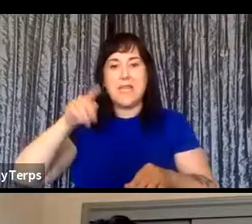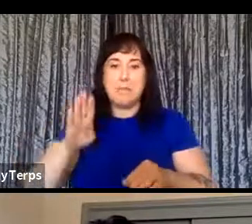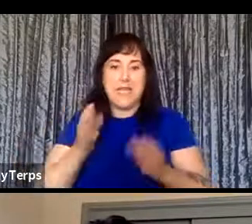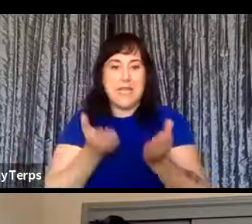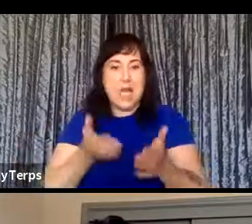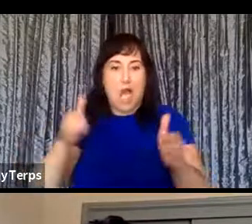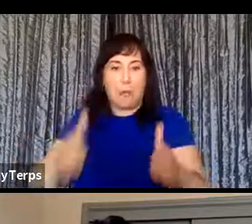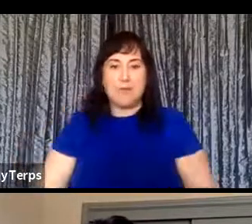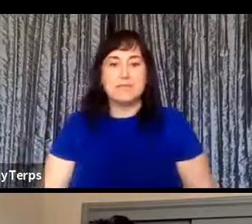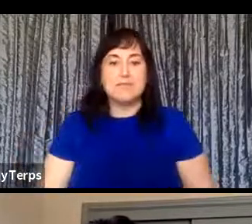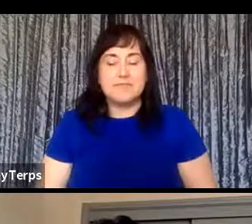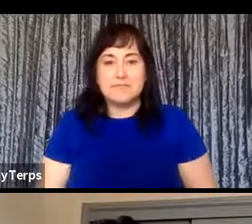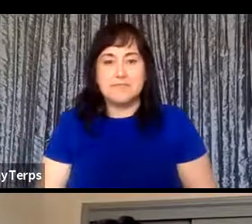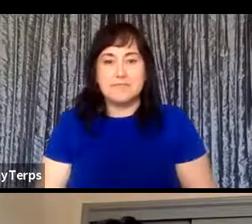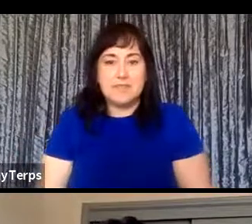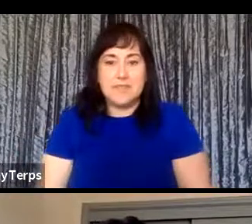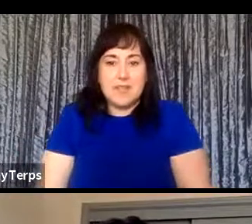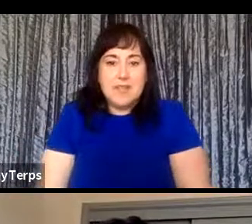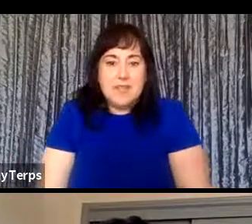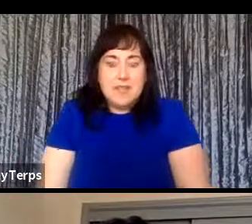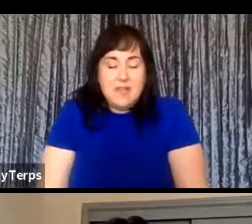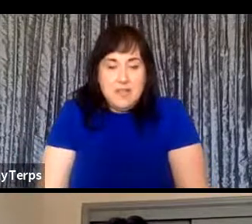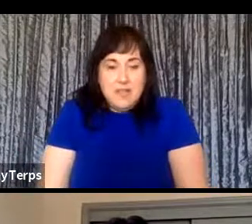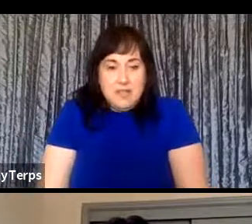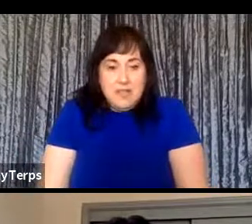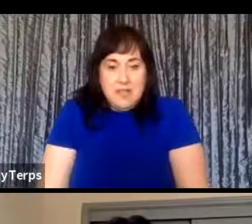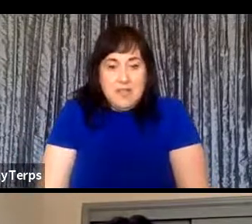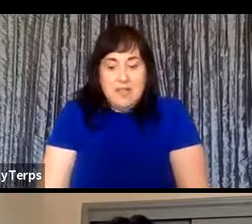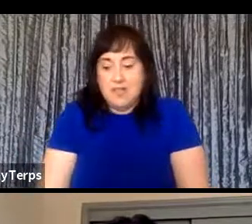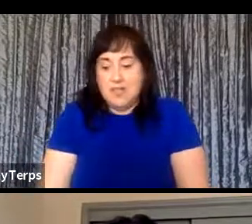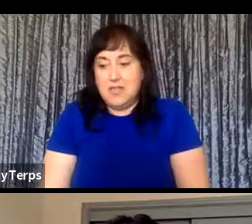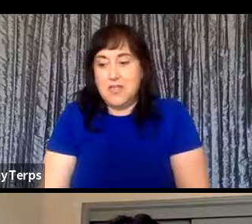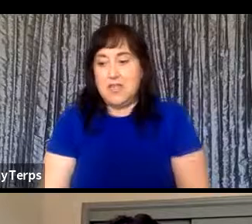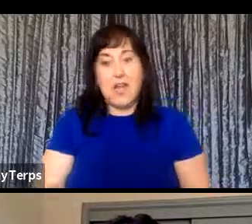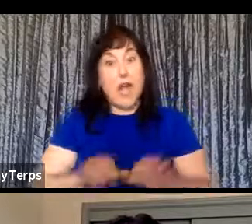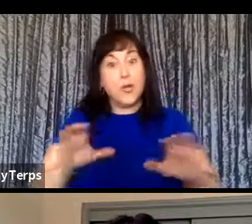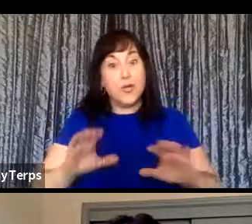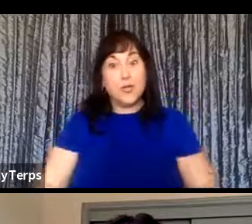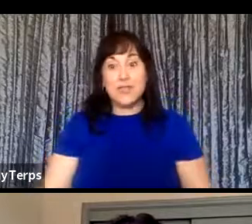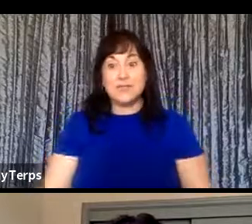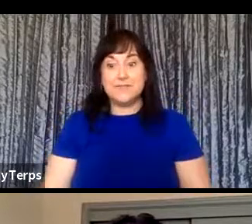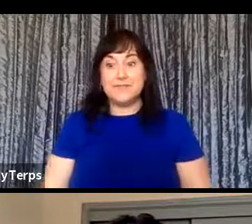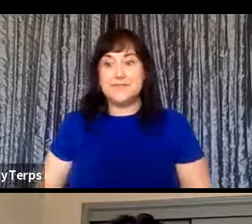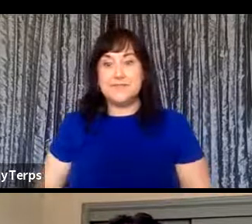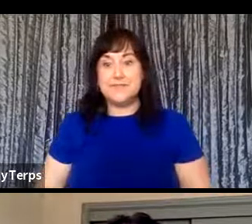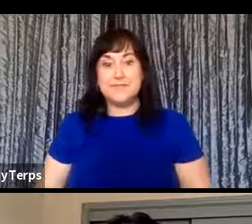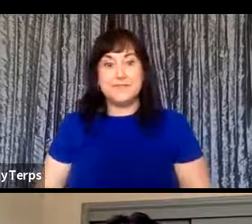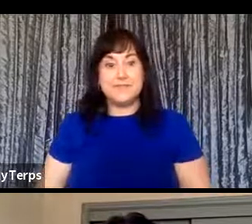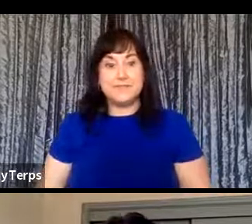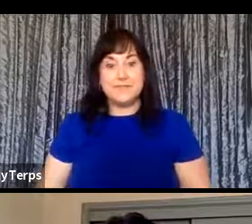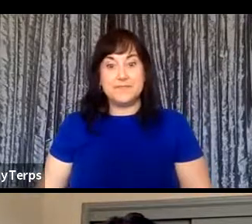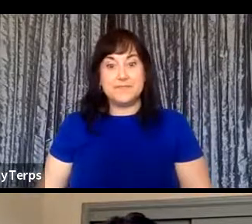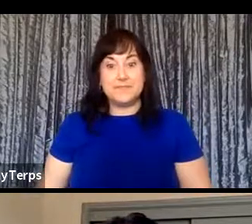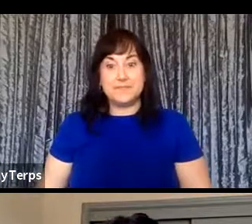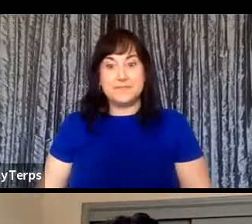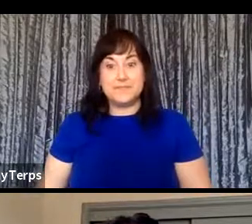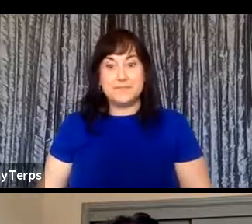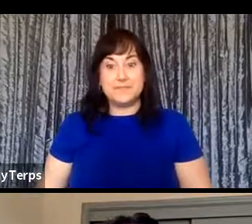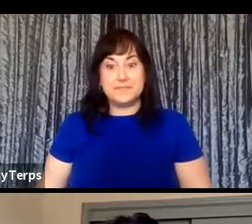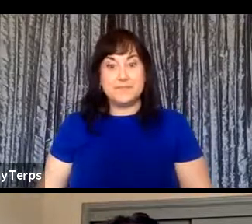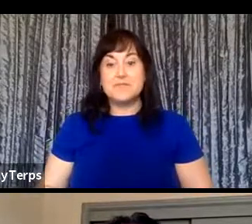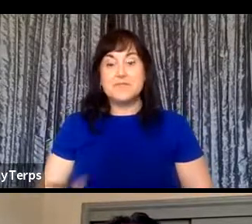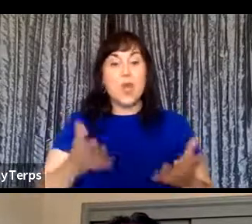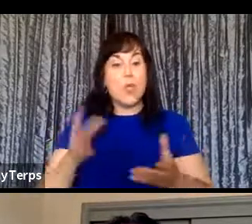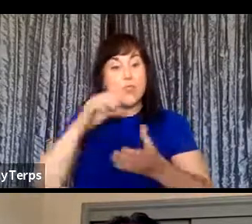which is covered by chocolate. Okay, let's see. How's everybody else doing? You're molding up, Lisa. You're molding up. What's going into